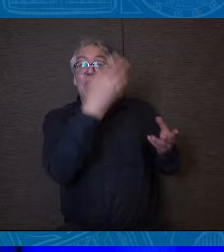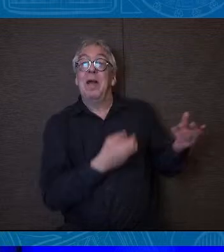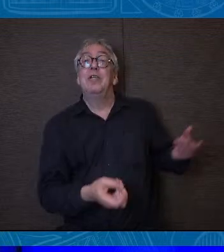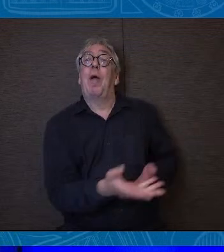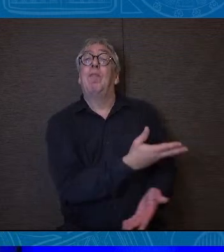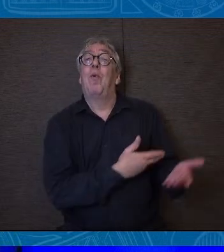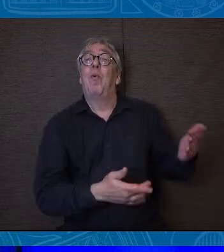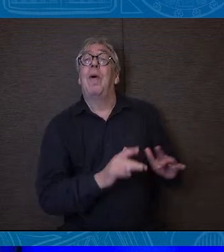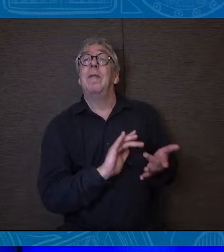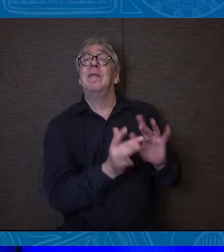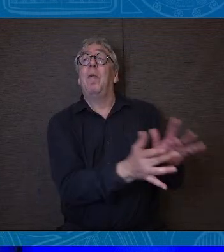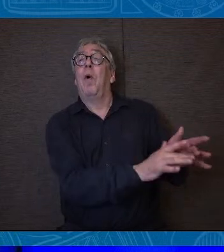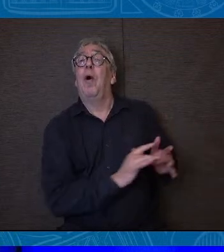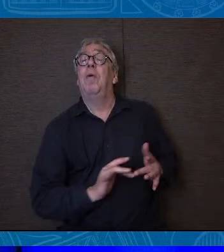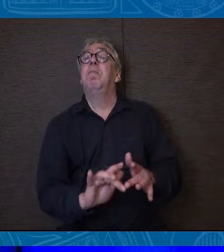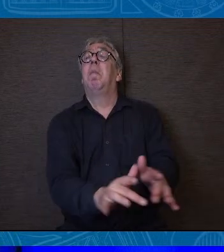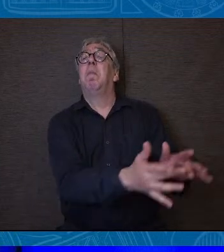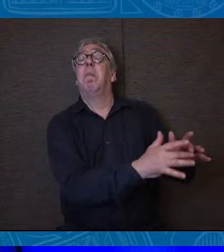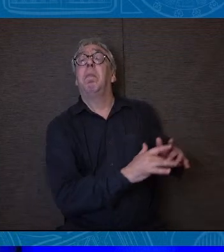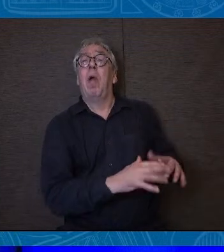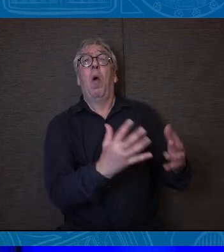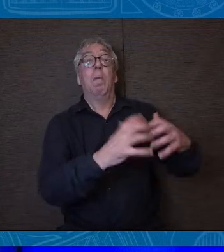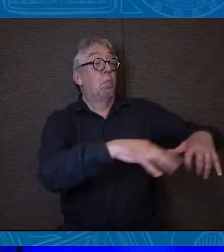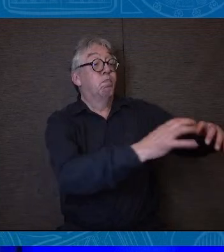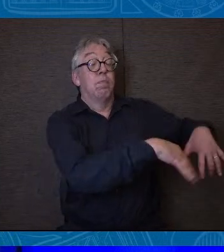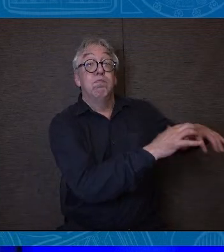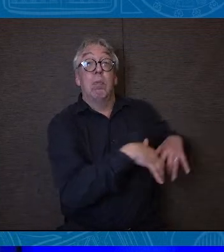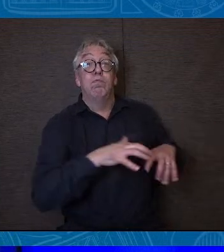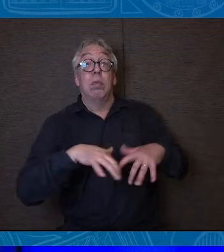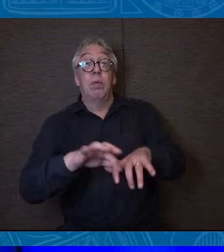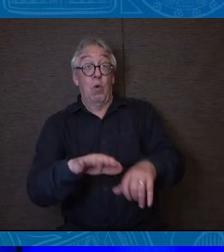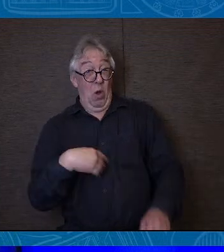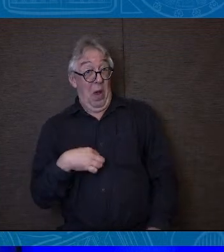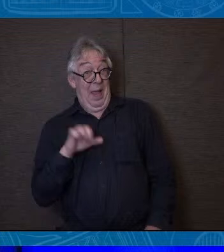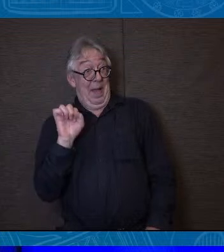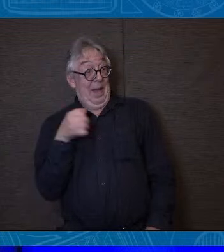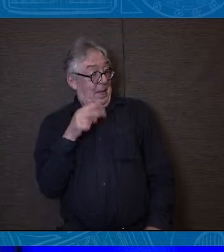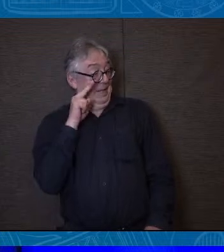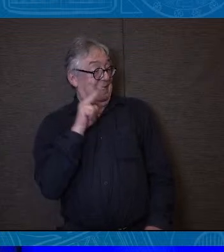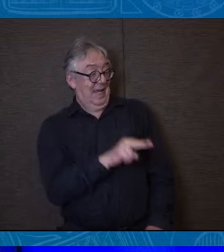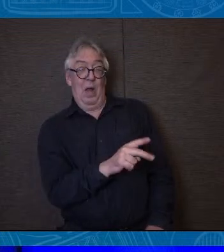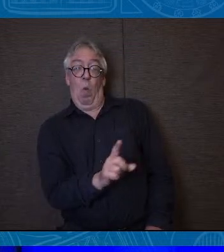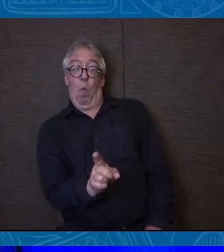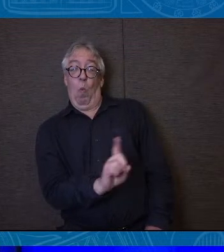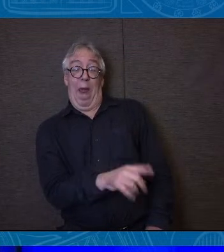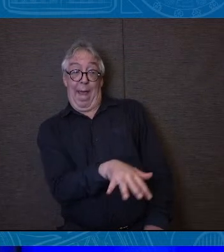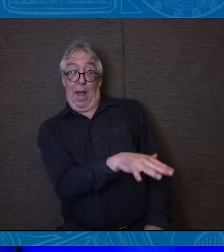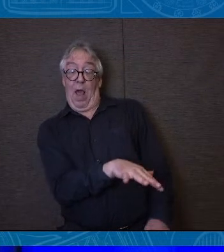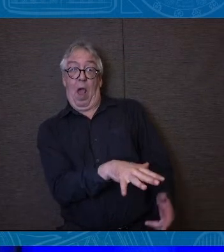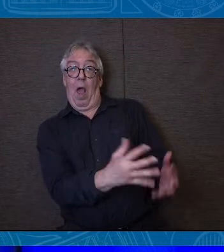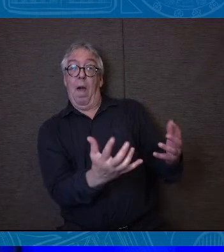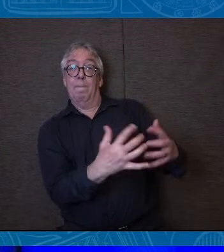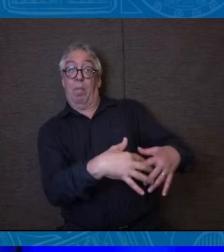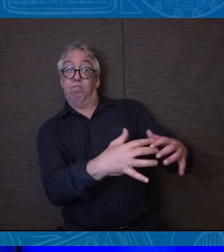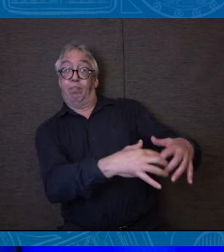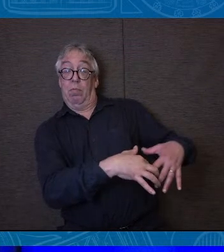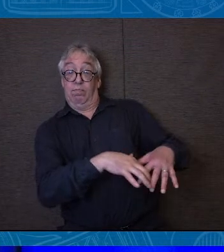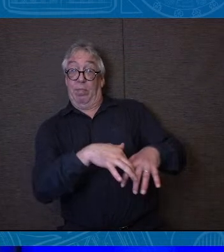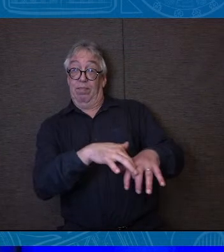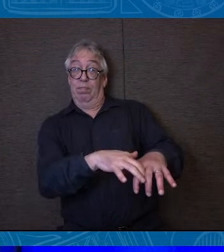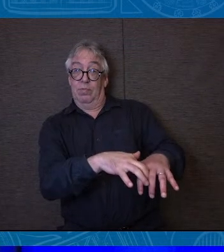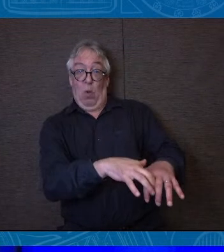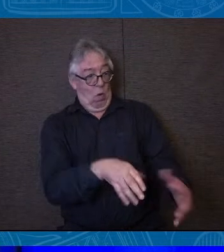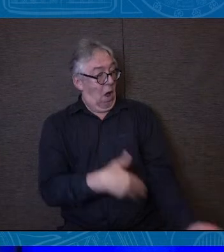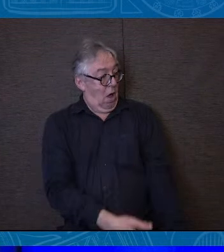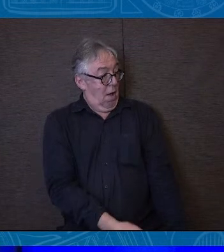we were able to not only see the disruption, but also pinpoint where are the possible entities. But we didn't keep it there. We